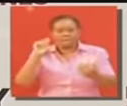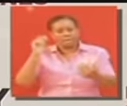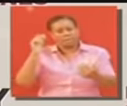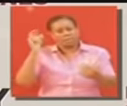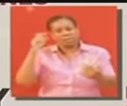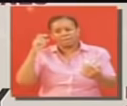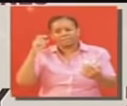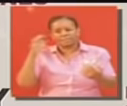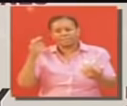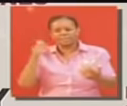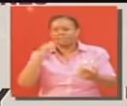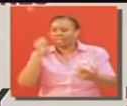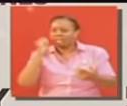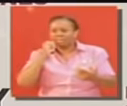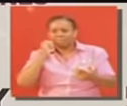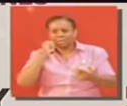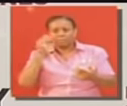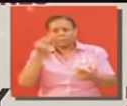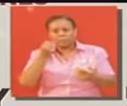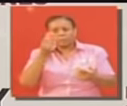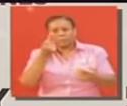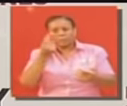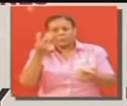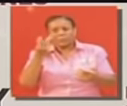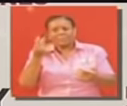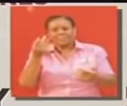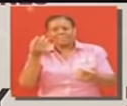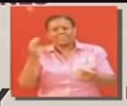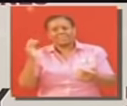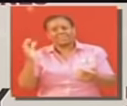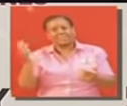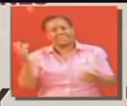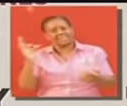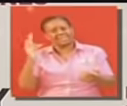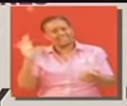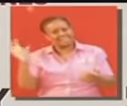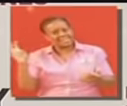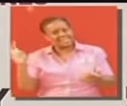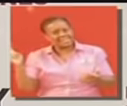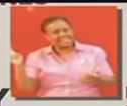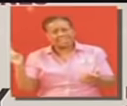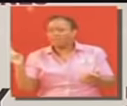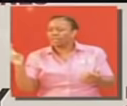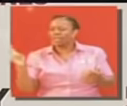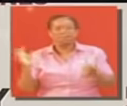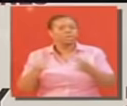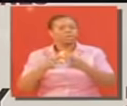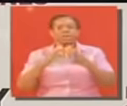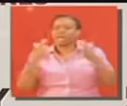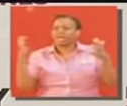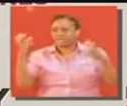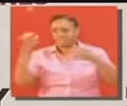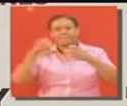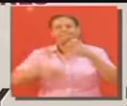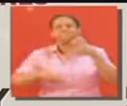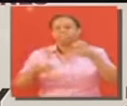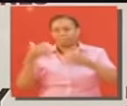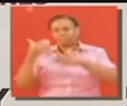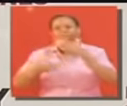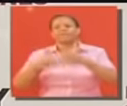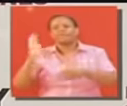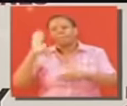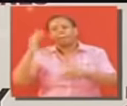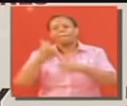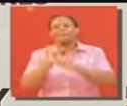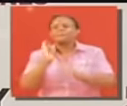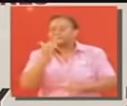Systems will break down, people will break down, and you will bring errors into the system. I can tell you now, and I'm being upfront,